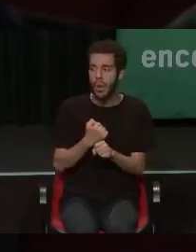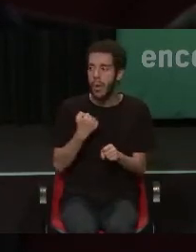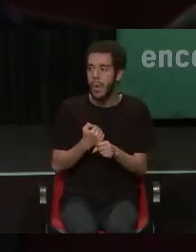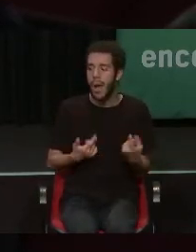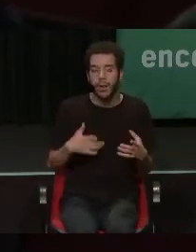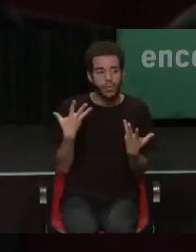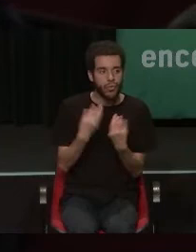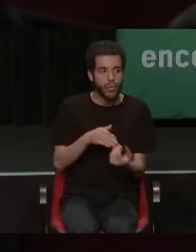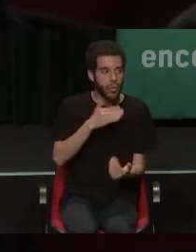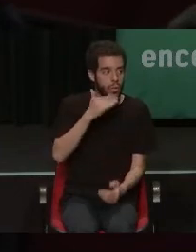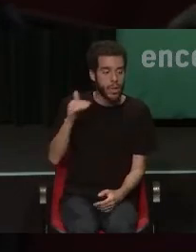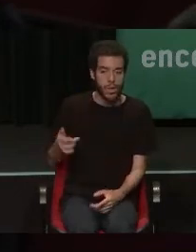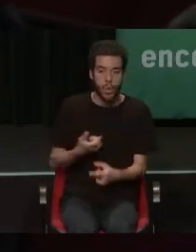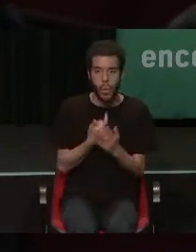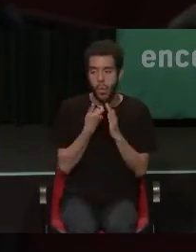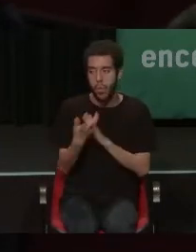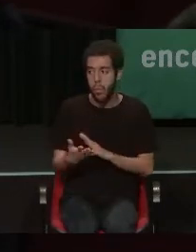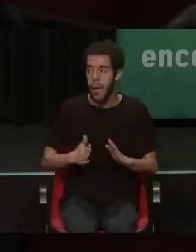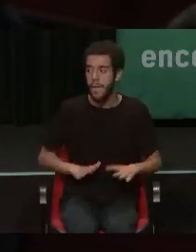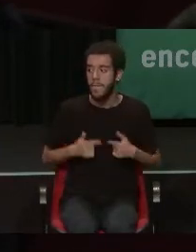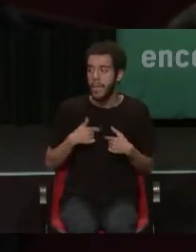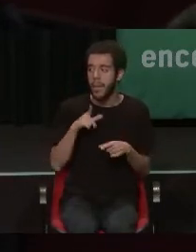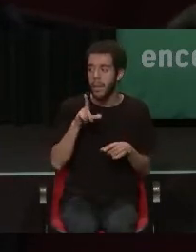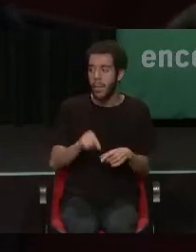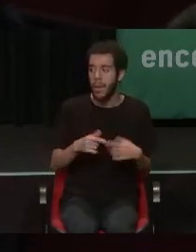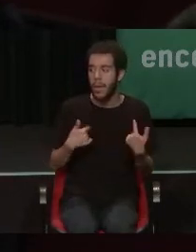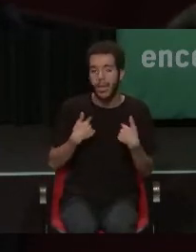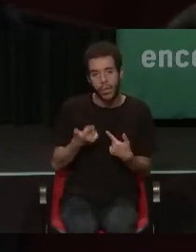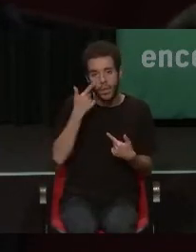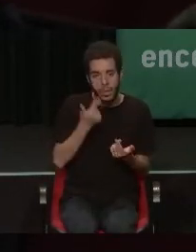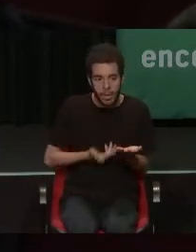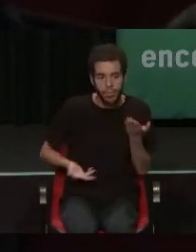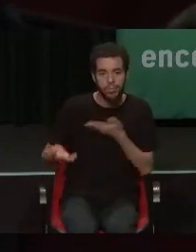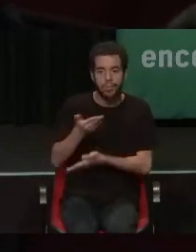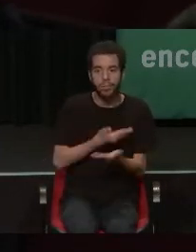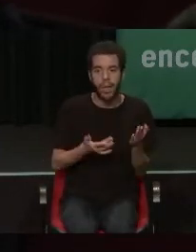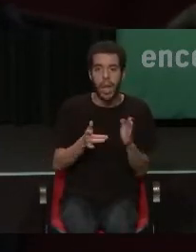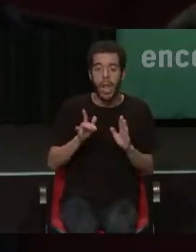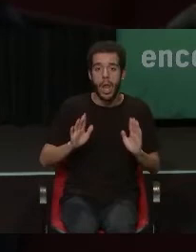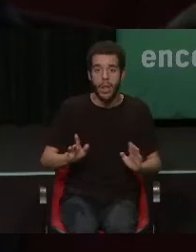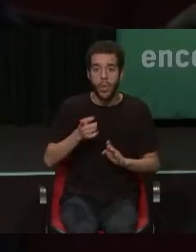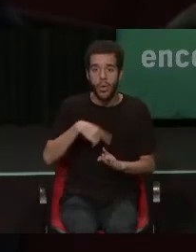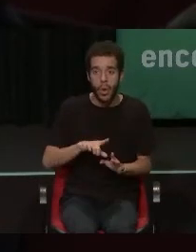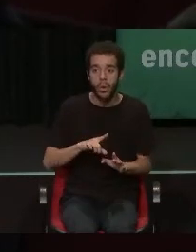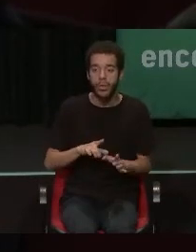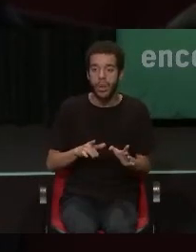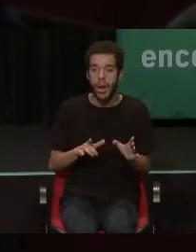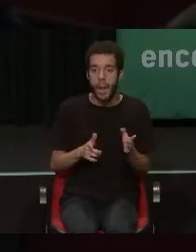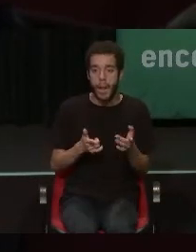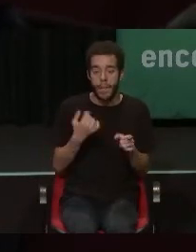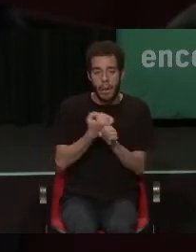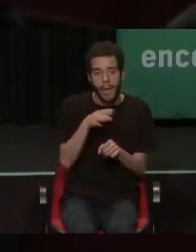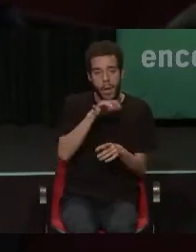scientists. And when you go to the immunology, I will tell you, and I will share with you, allow me, Elena, that I will send you, we have similar results as regard